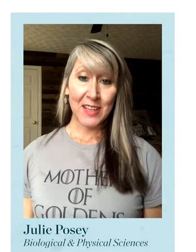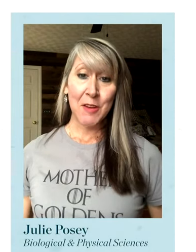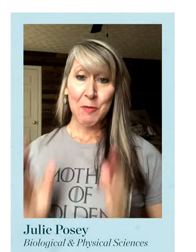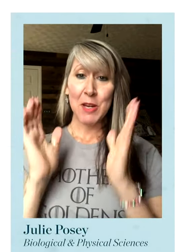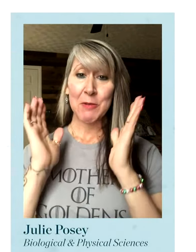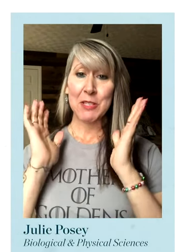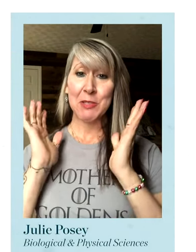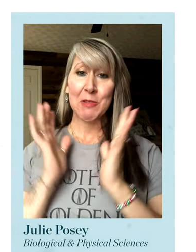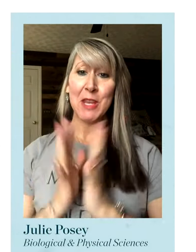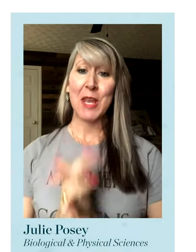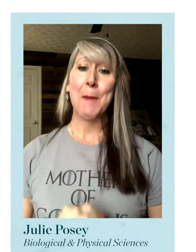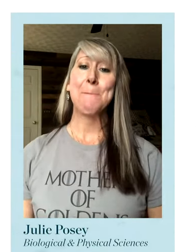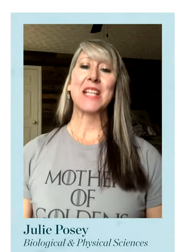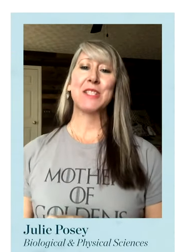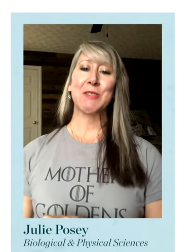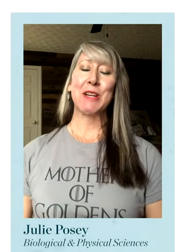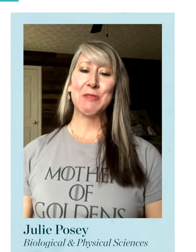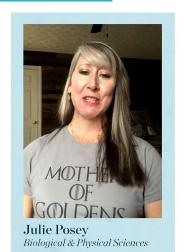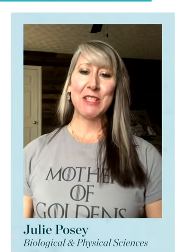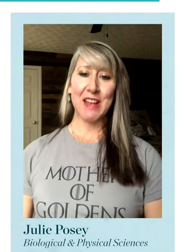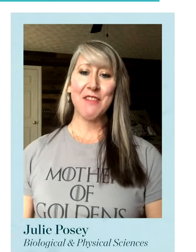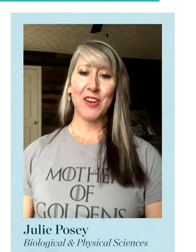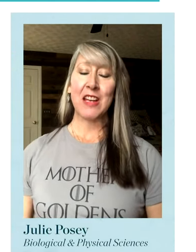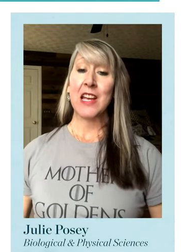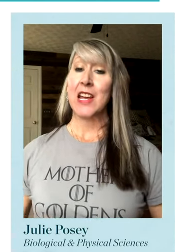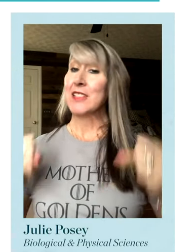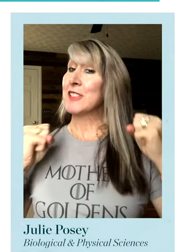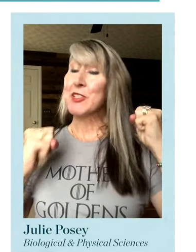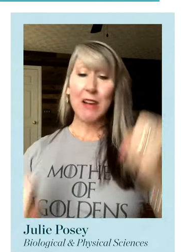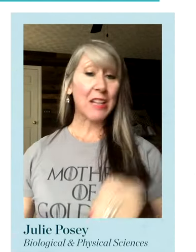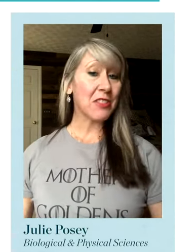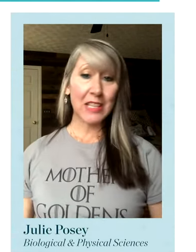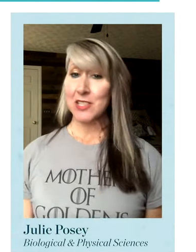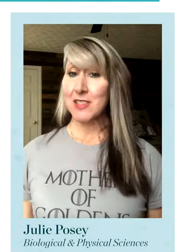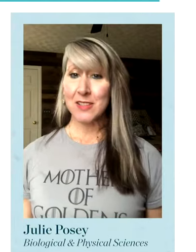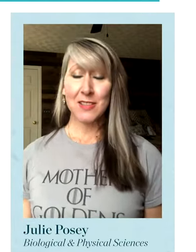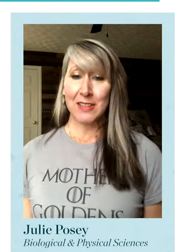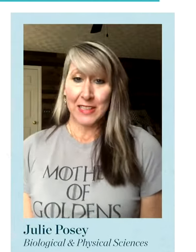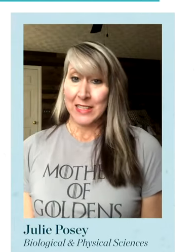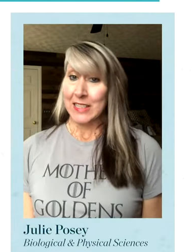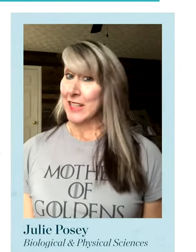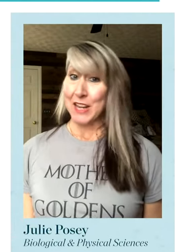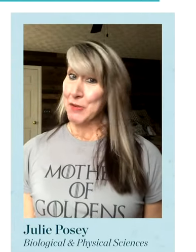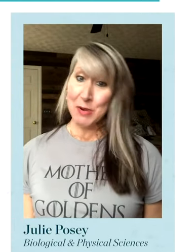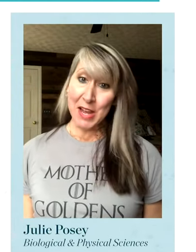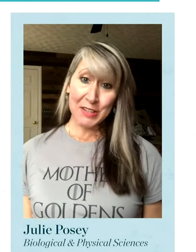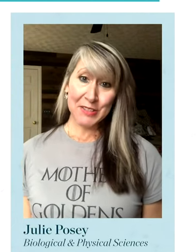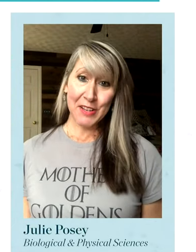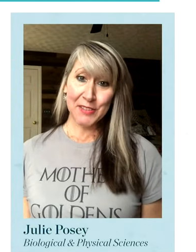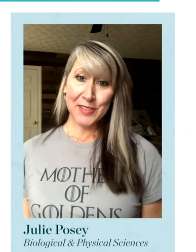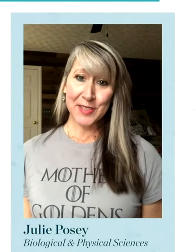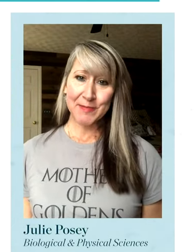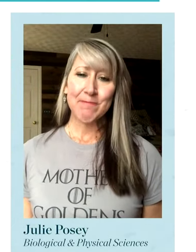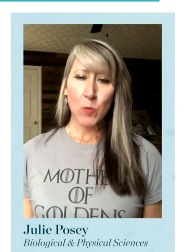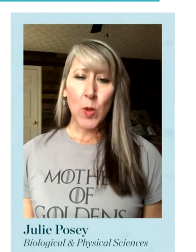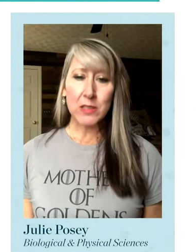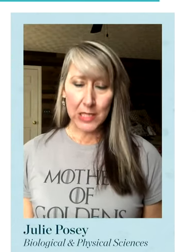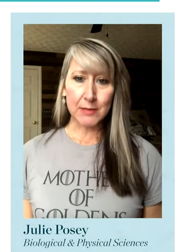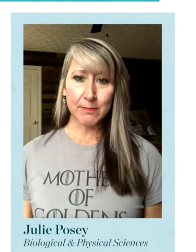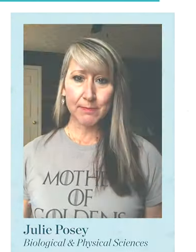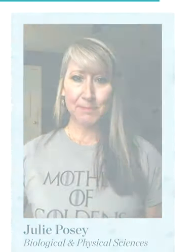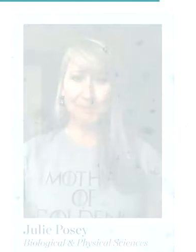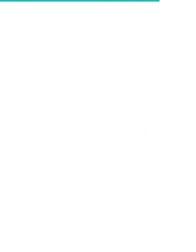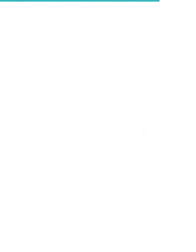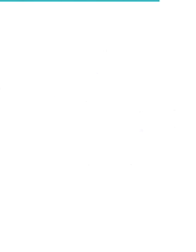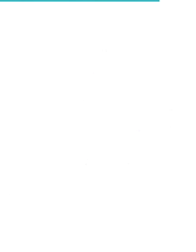Physiology, we want to wish you the best graduation ever, and congratulations. You gotta feel proud of yourself. Well